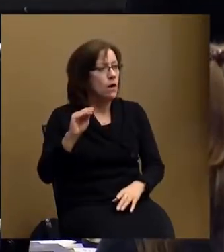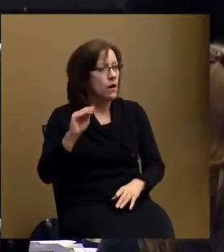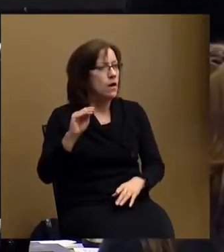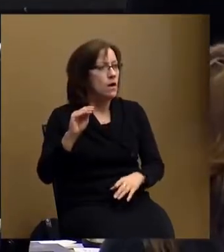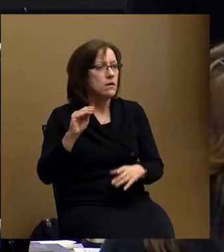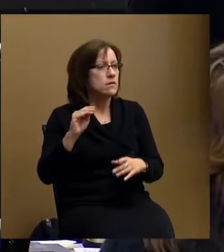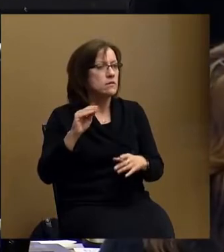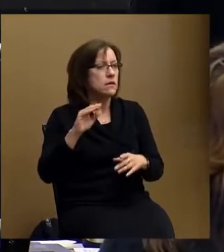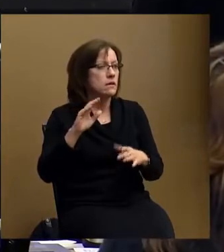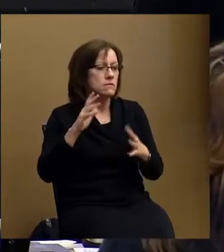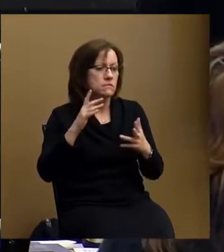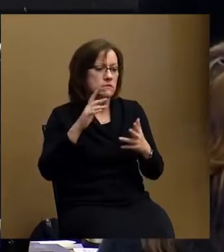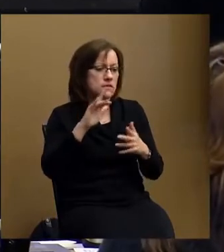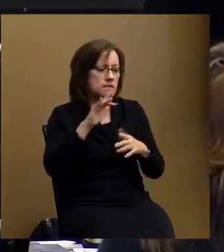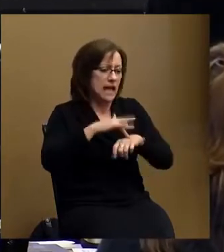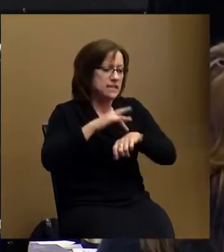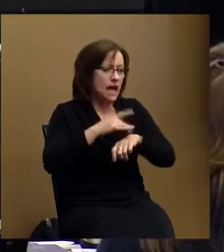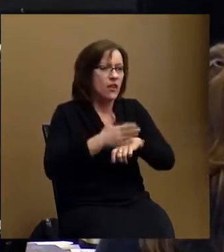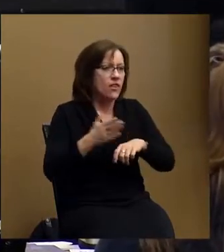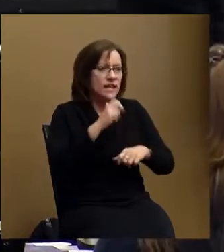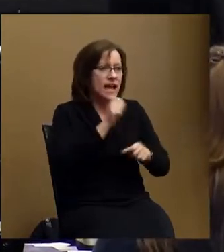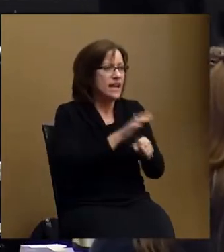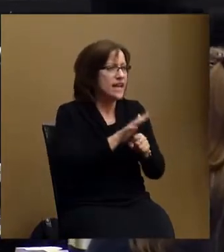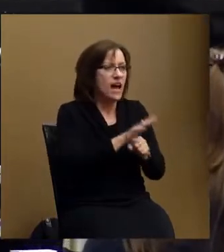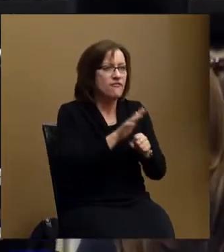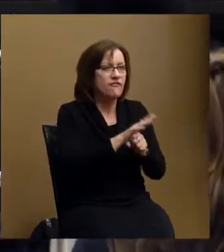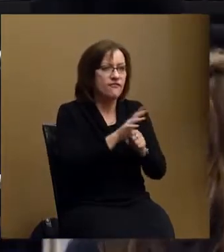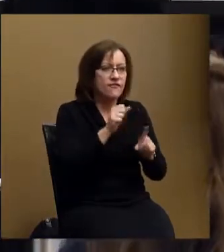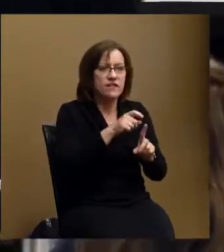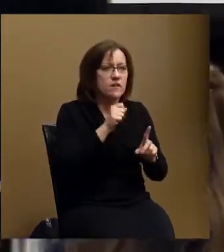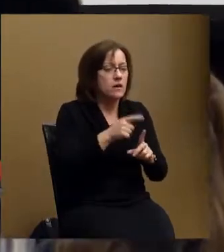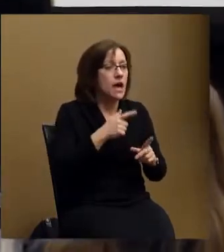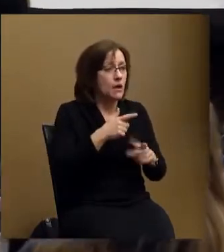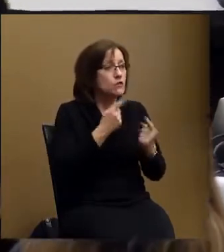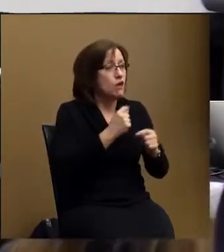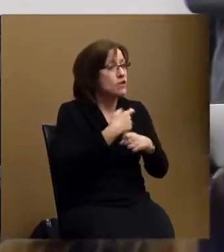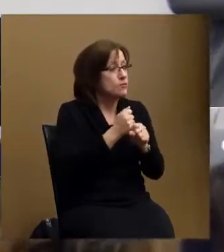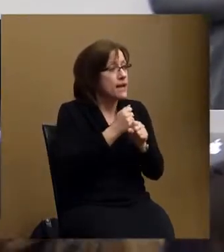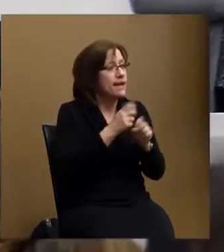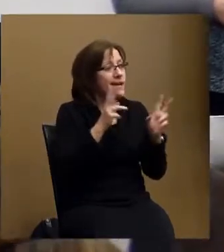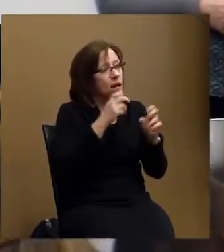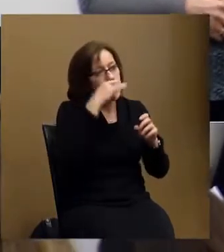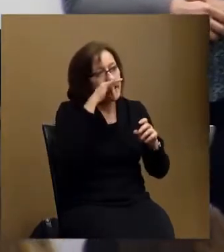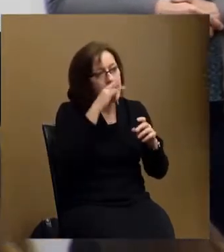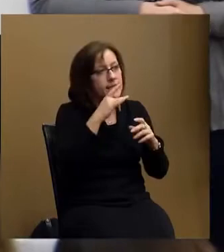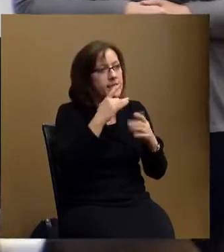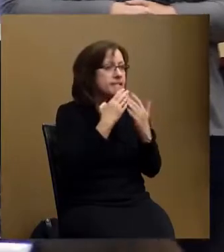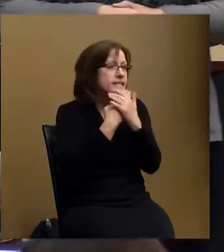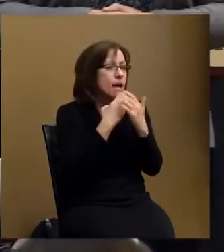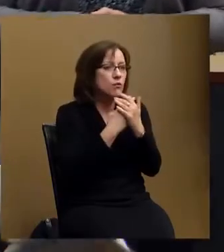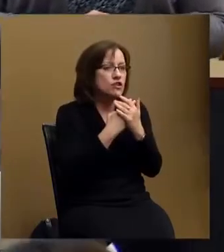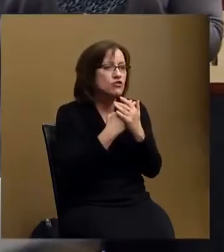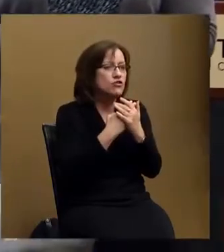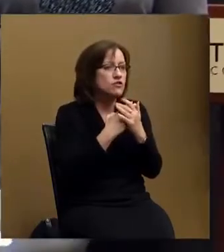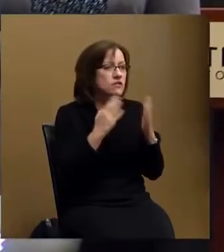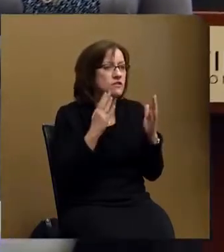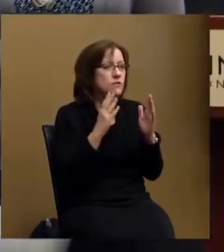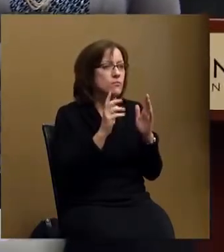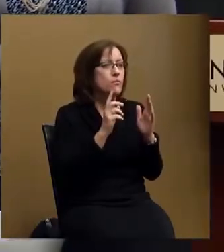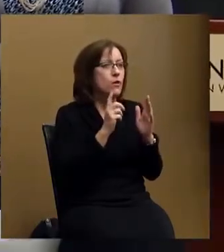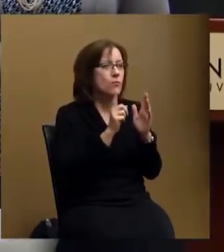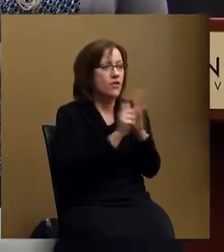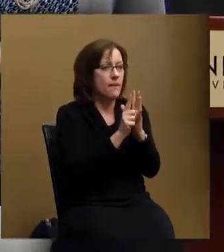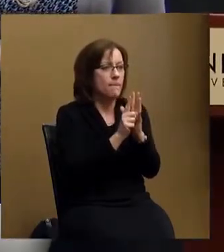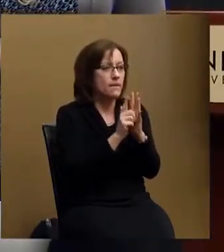I would try to make a kid sandwich and get the arms out. So